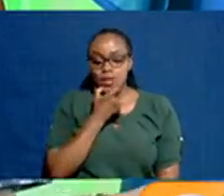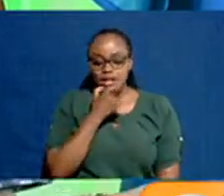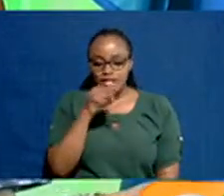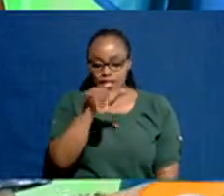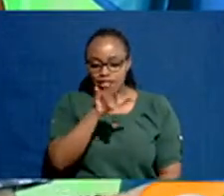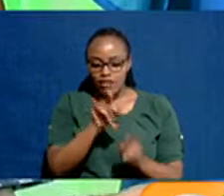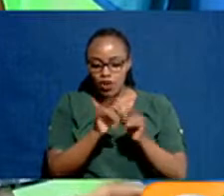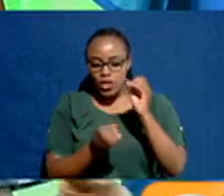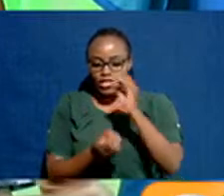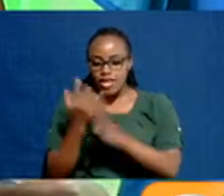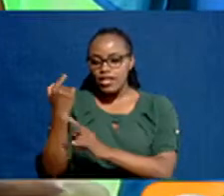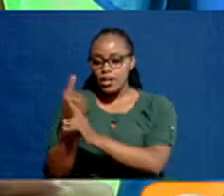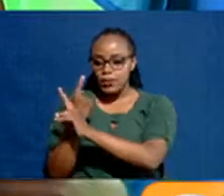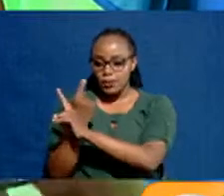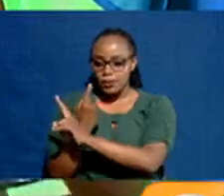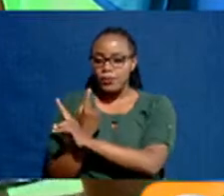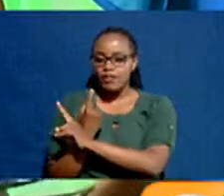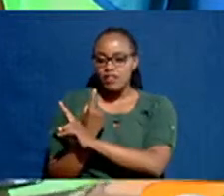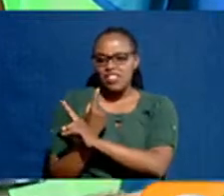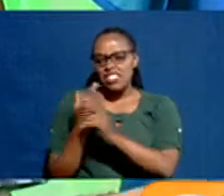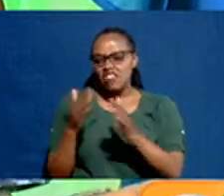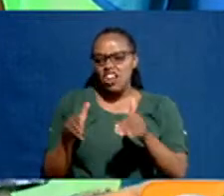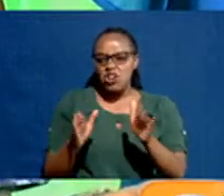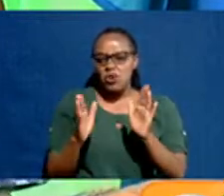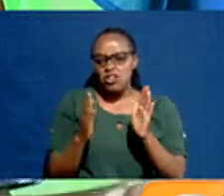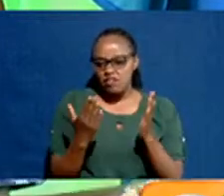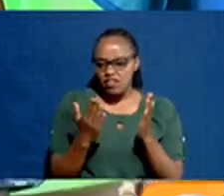not voted in